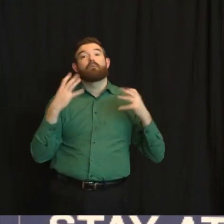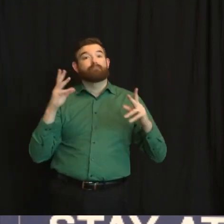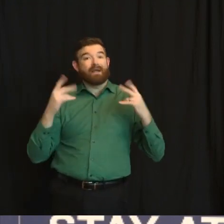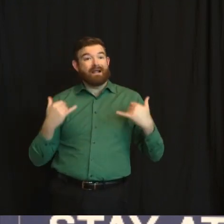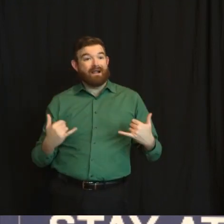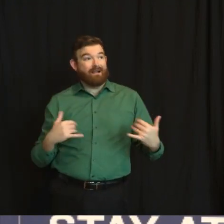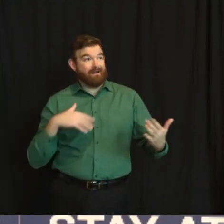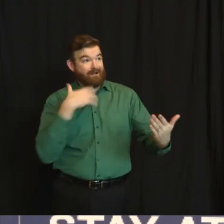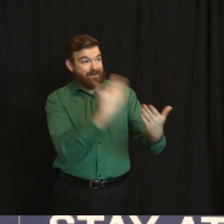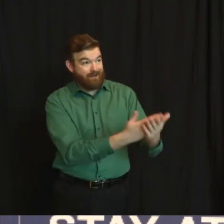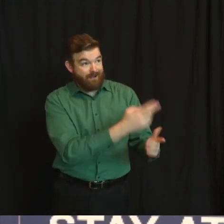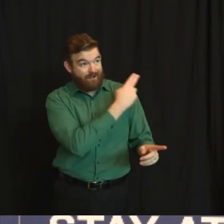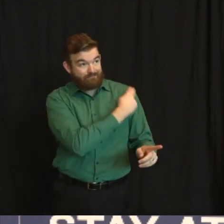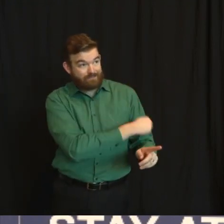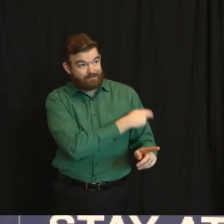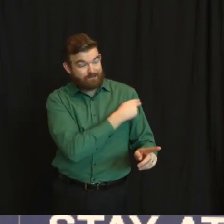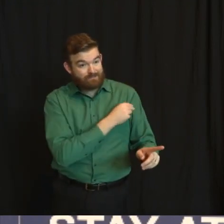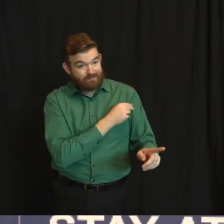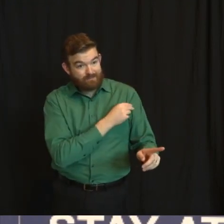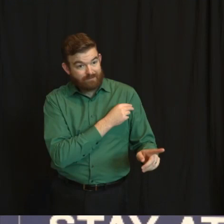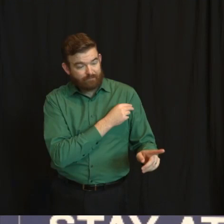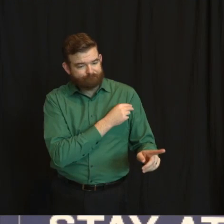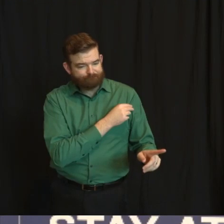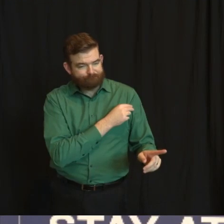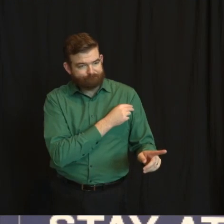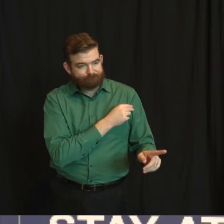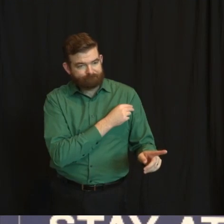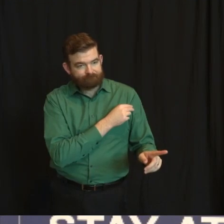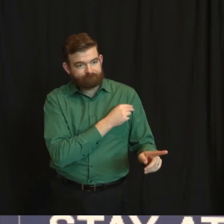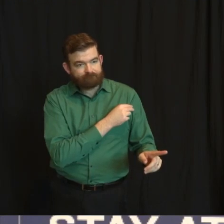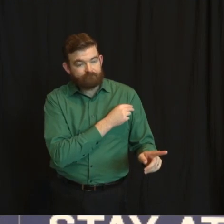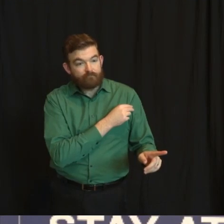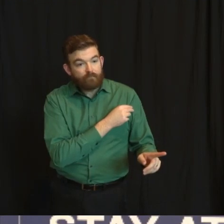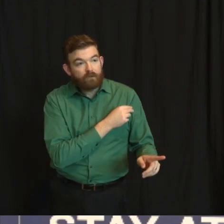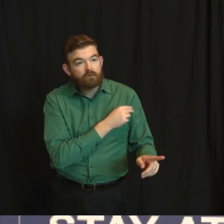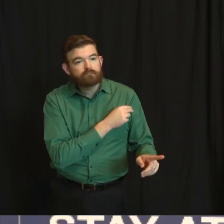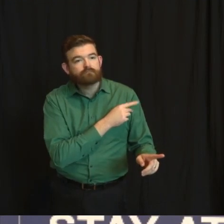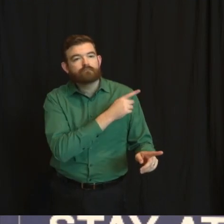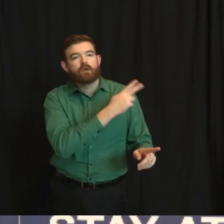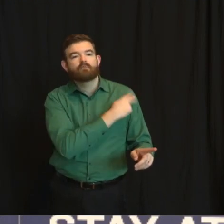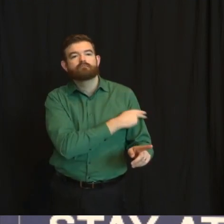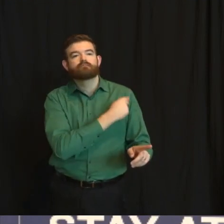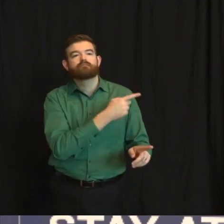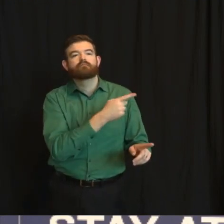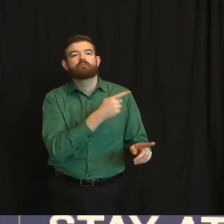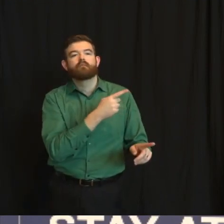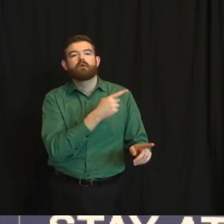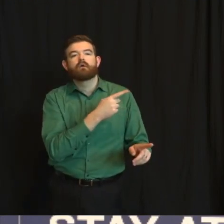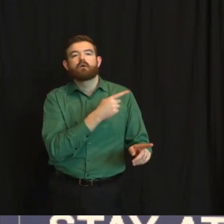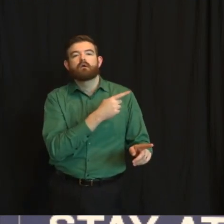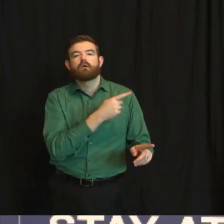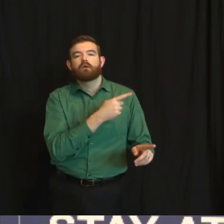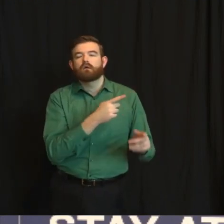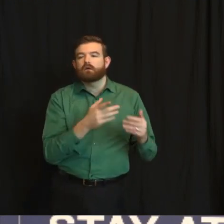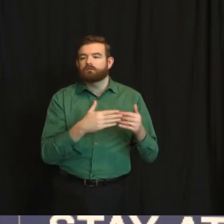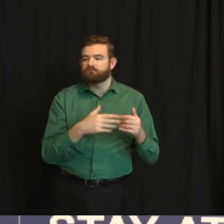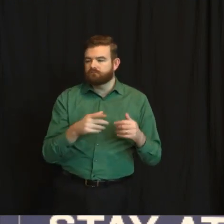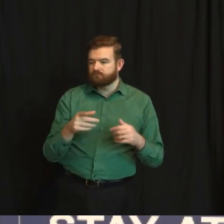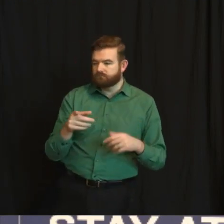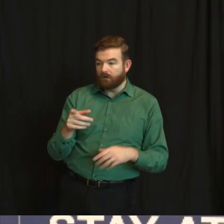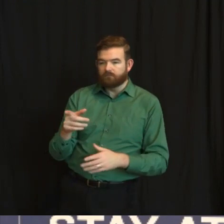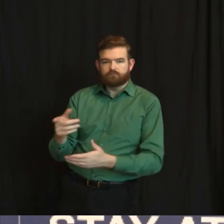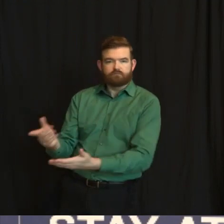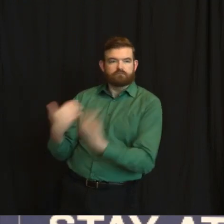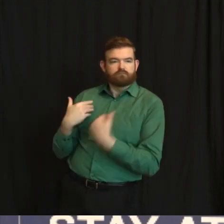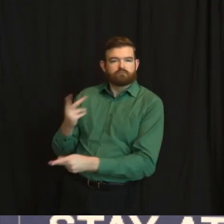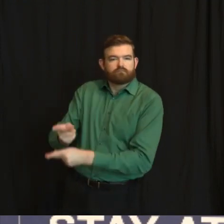They're coming in at a time where the hospitals can intervene at an earlier stage of their disease. I also